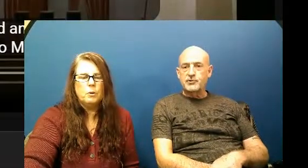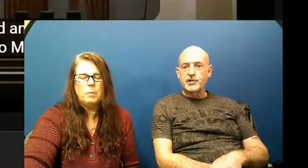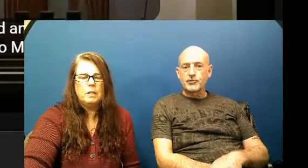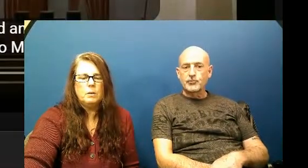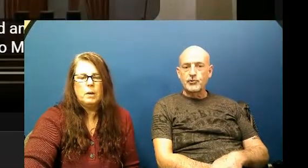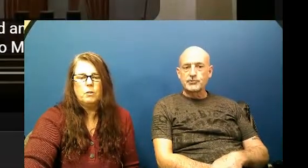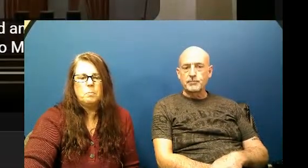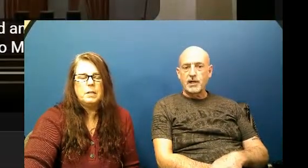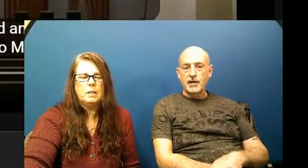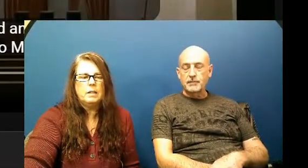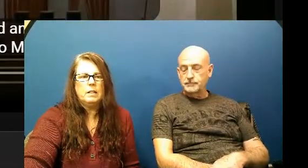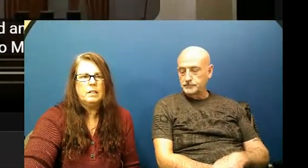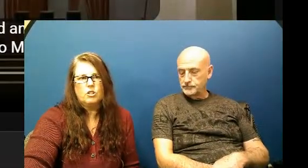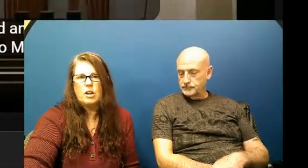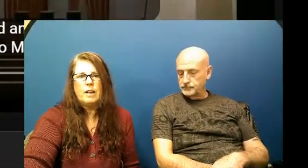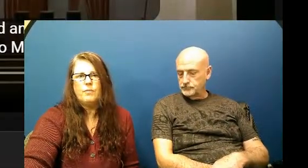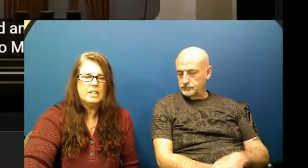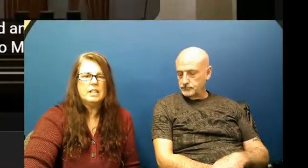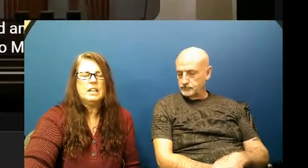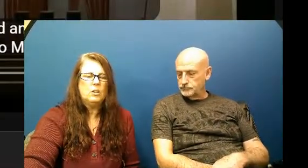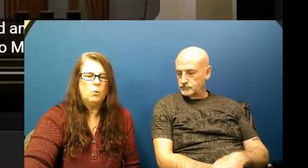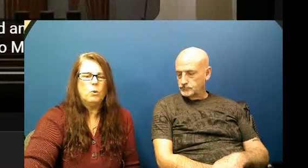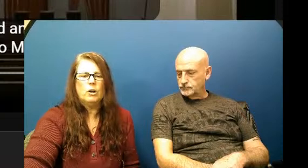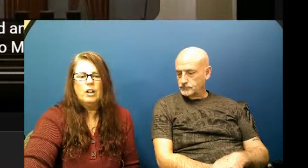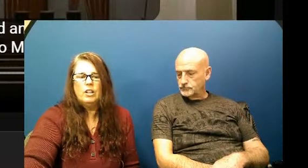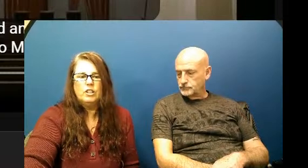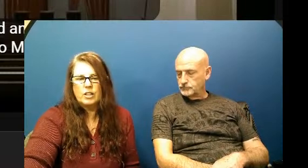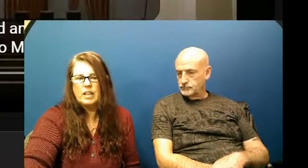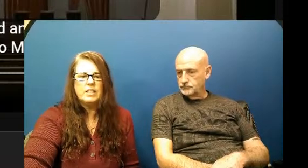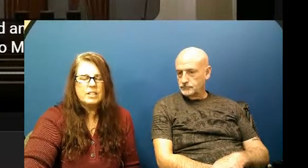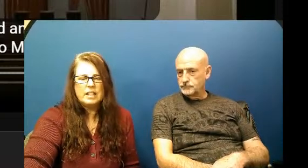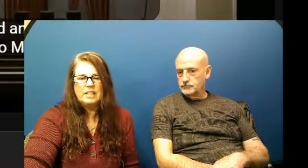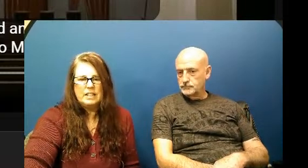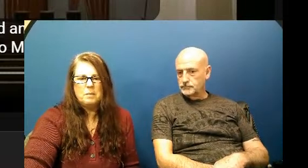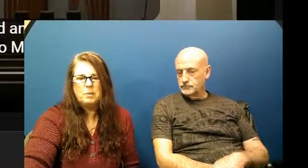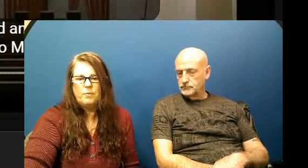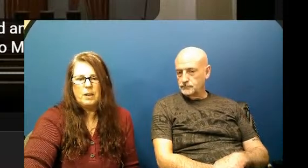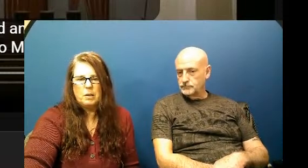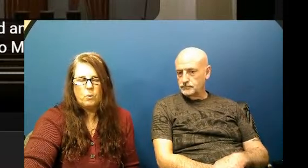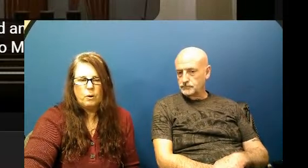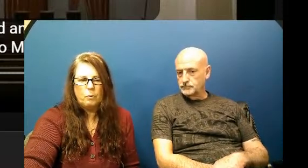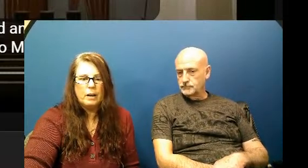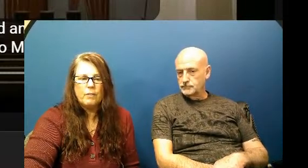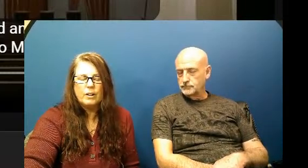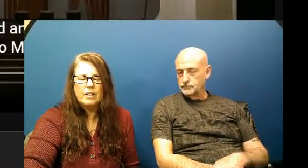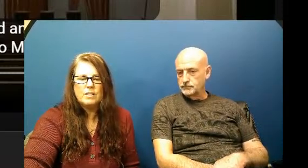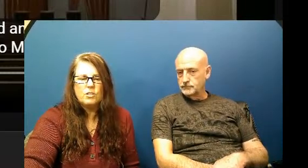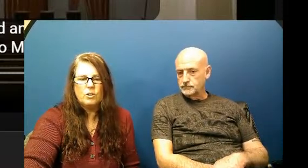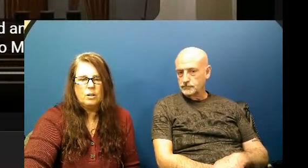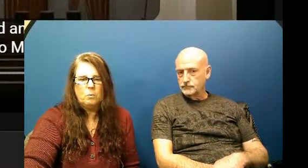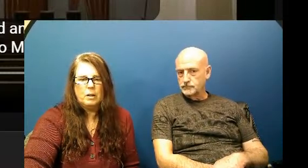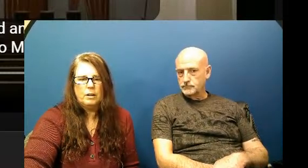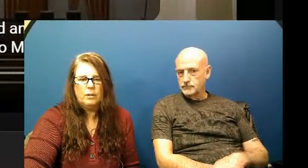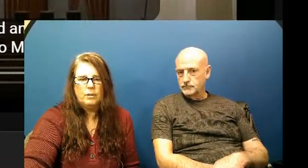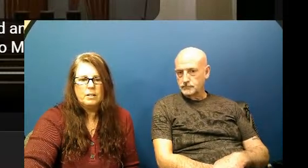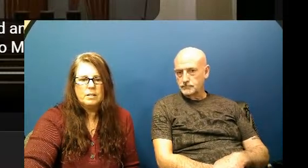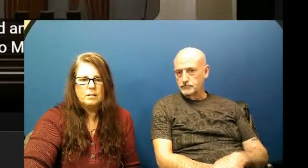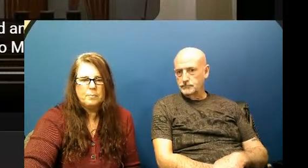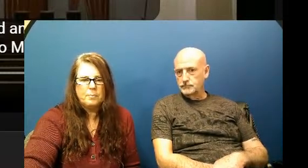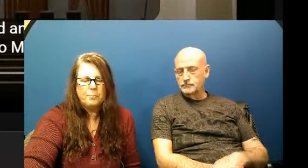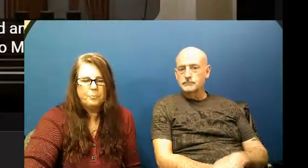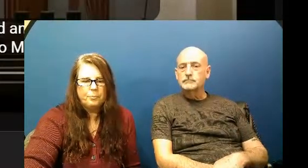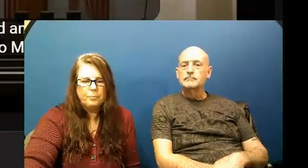same judicial rules whether it be apply. in a traffic ticket or your kids ending up in family court, whatever it is, you're going to want to know